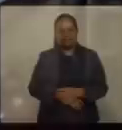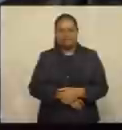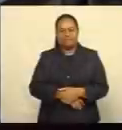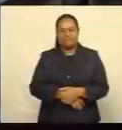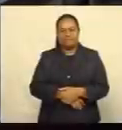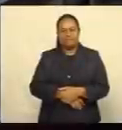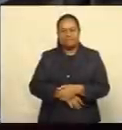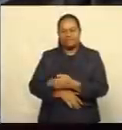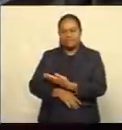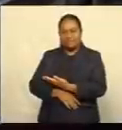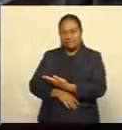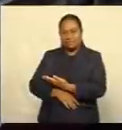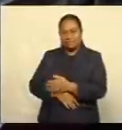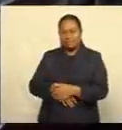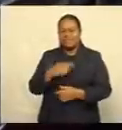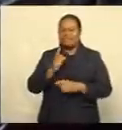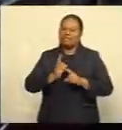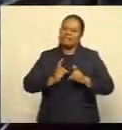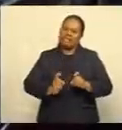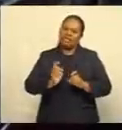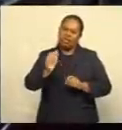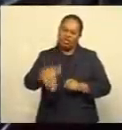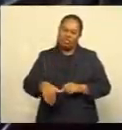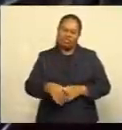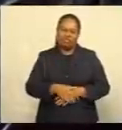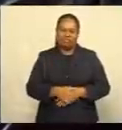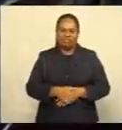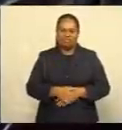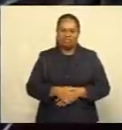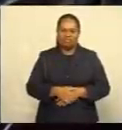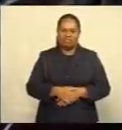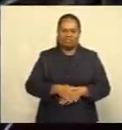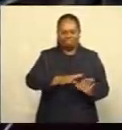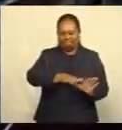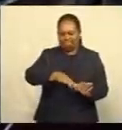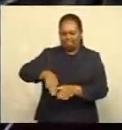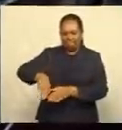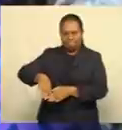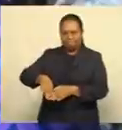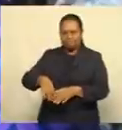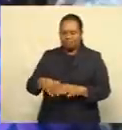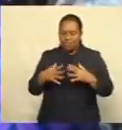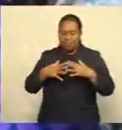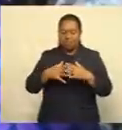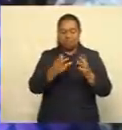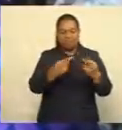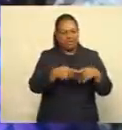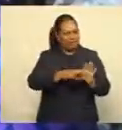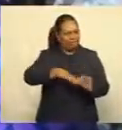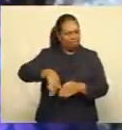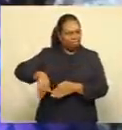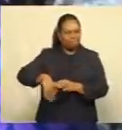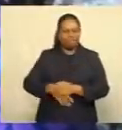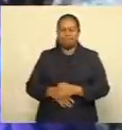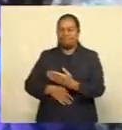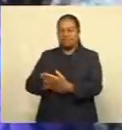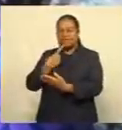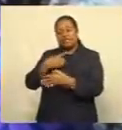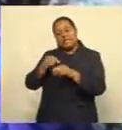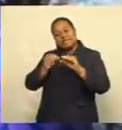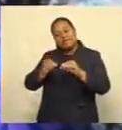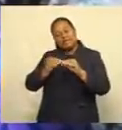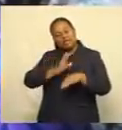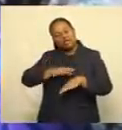We're just staying home and avoid going to crowded area. I'm just teaching my kids to wash their hands